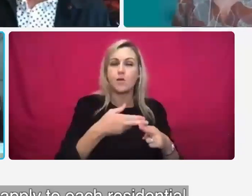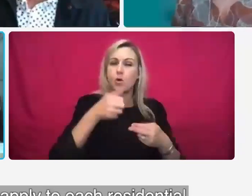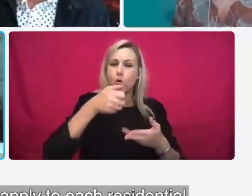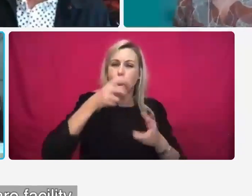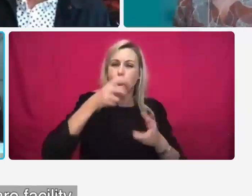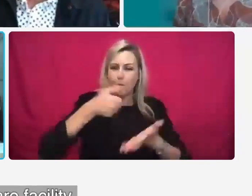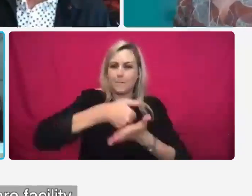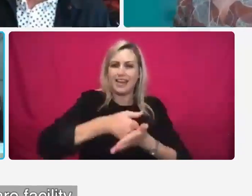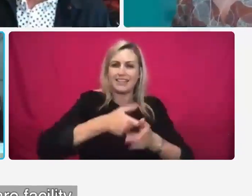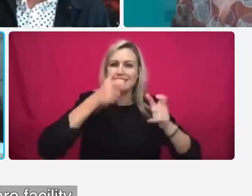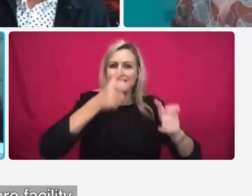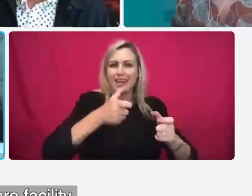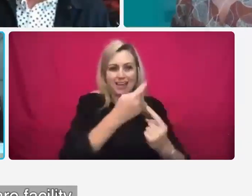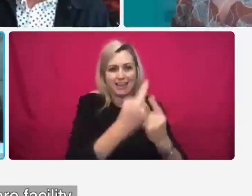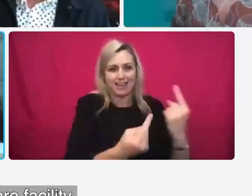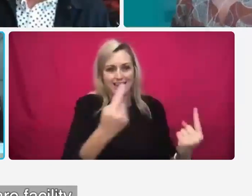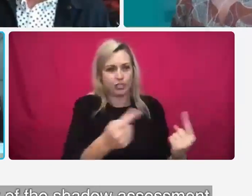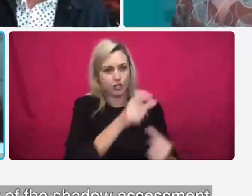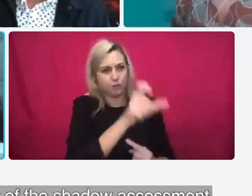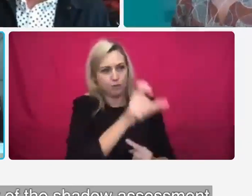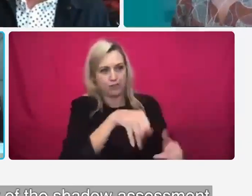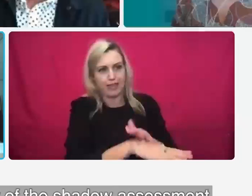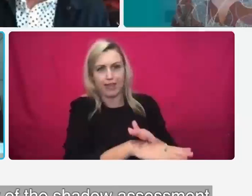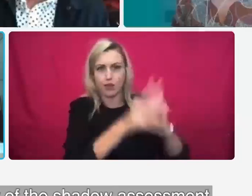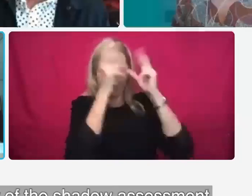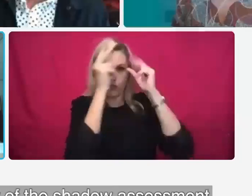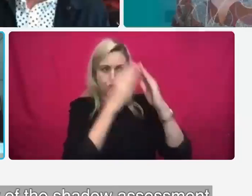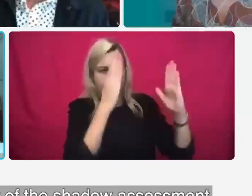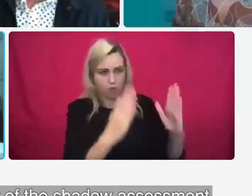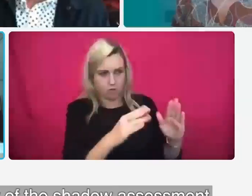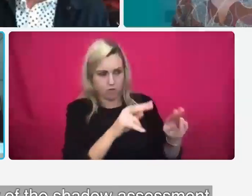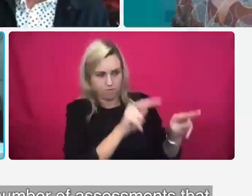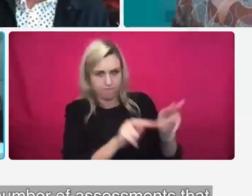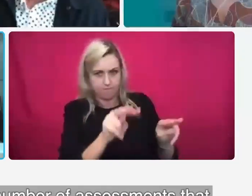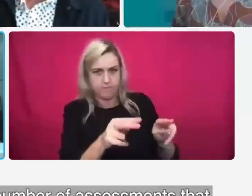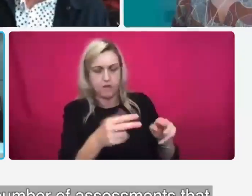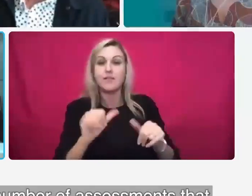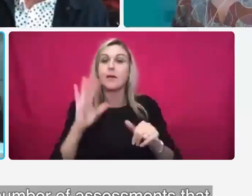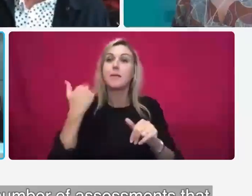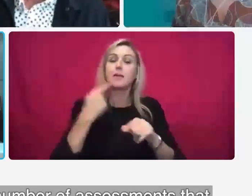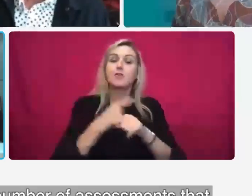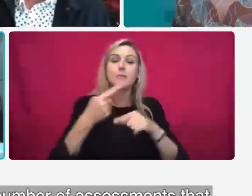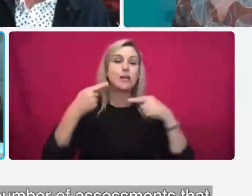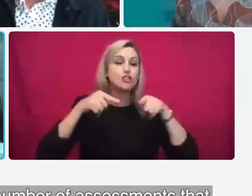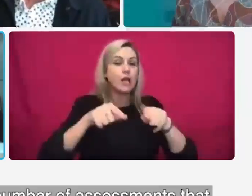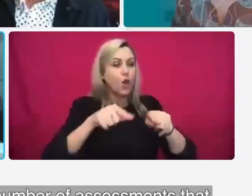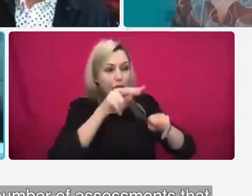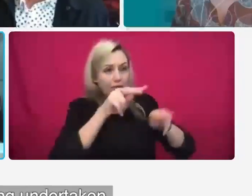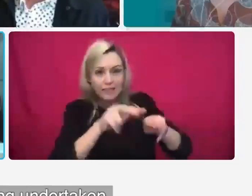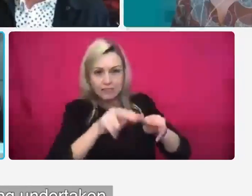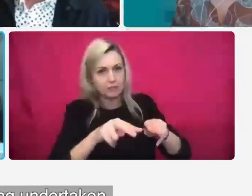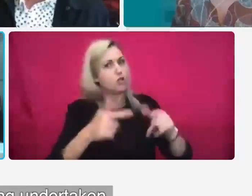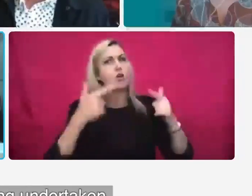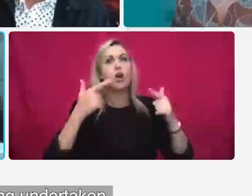each residential aged care facility. As I went through as part of the shadow assessment update, we have a large number of assessments